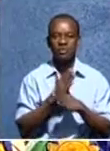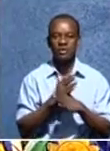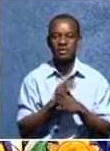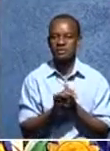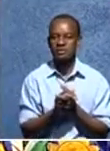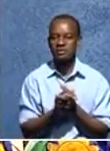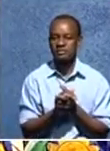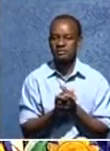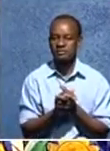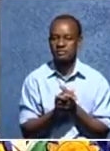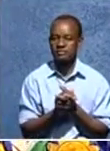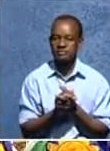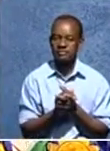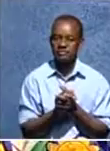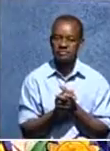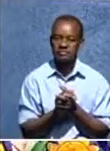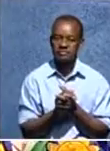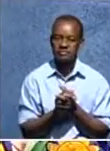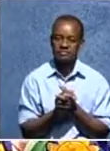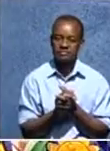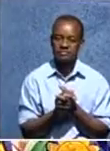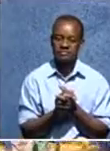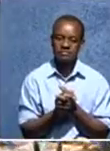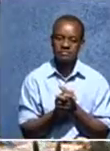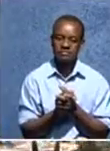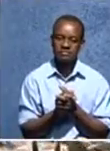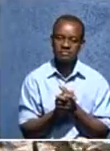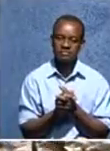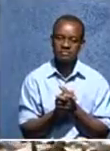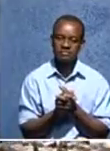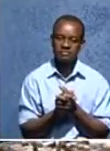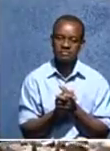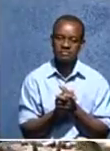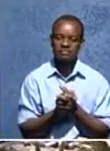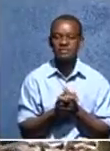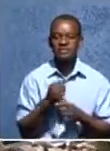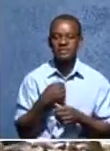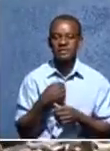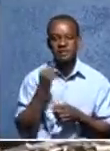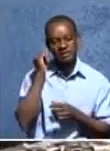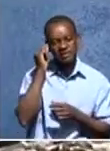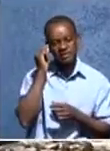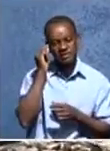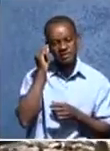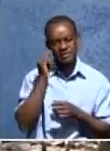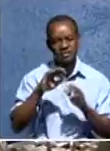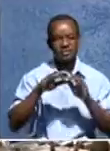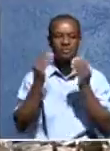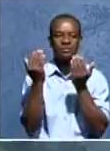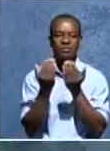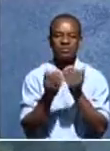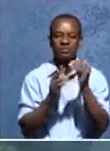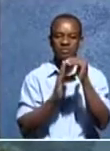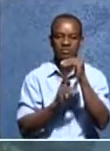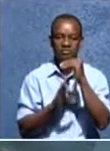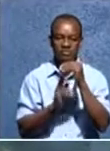like, ma'am, I was never interested in tourism because I didn't understand the concept, but now I see that the world is in tourism. And then we make sort of career paths for